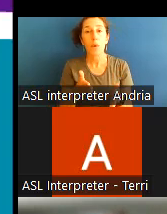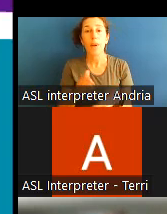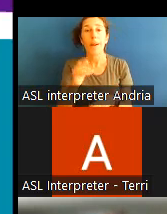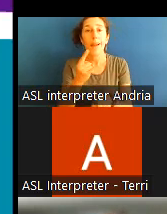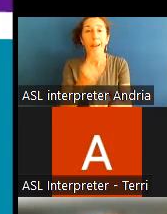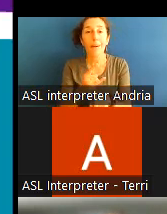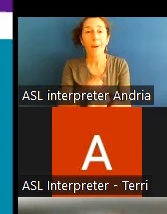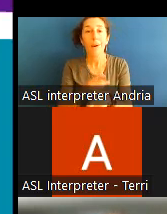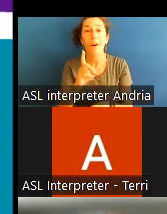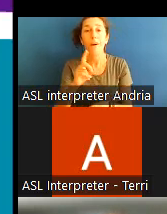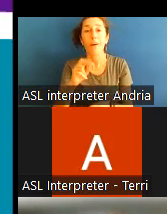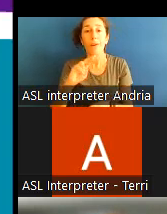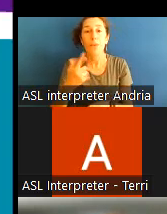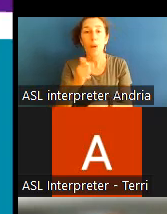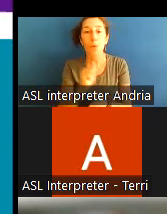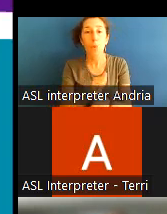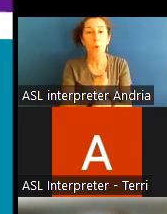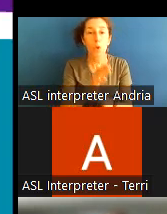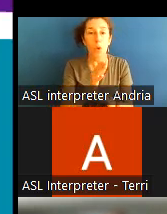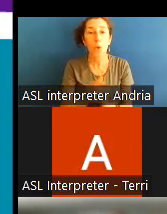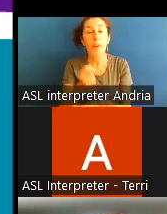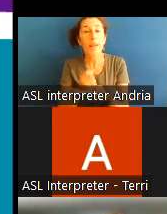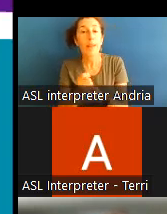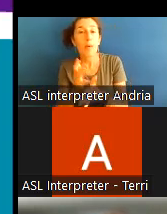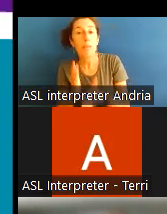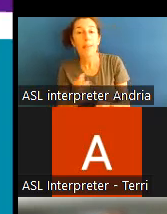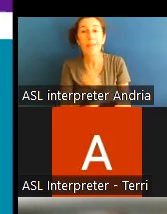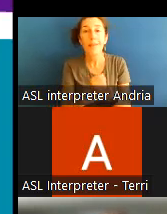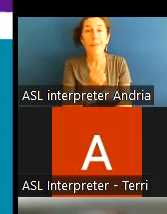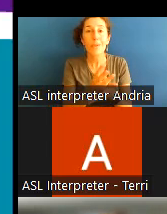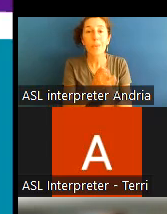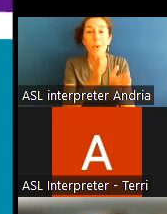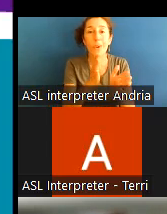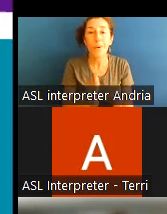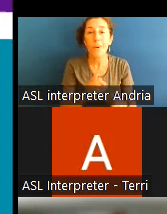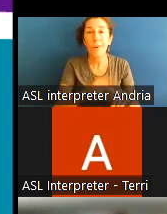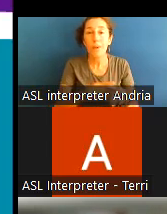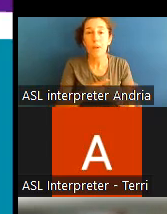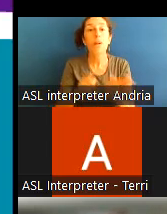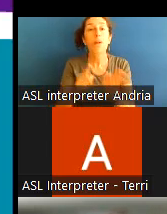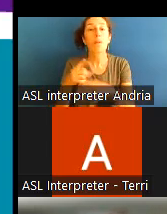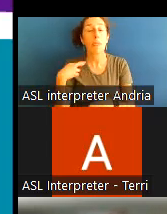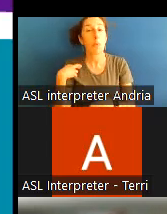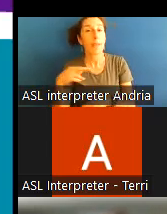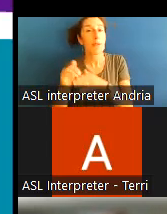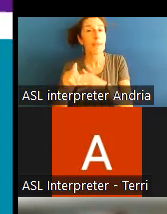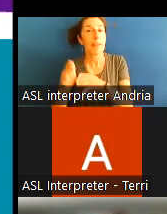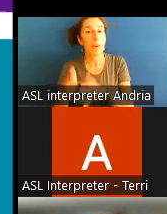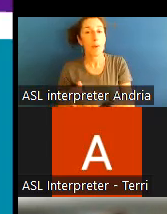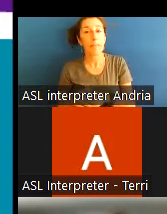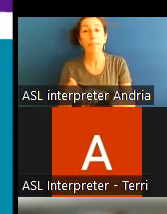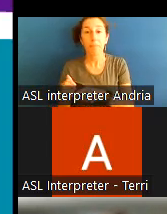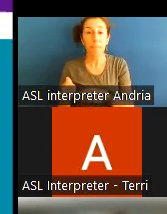workers, helplines, religious leaders, specialist IPV support and advocacy services, and